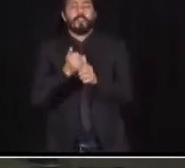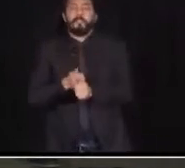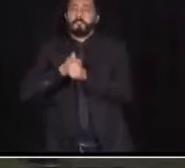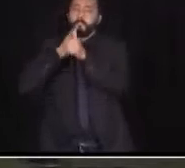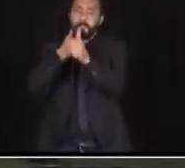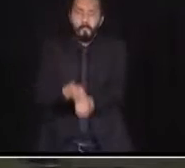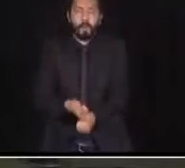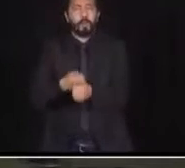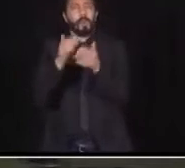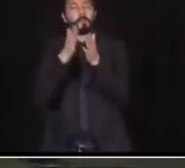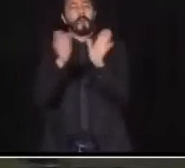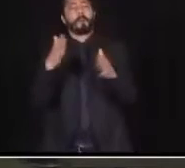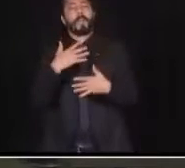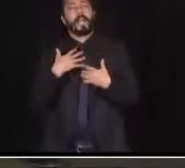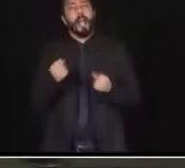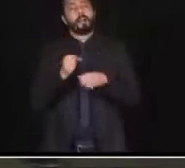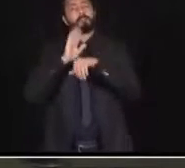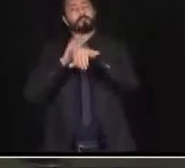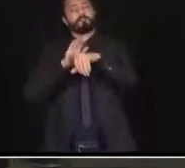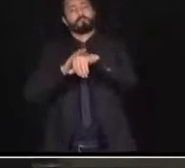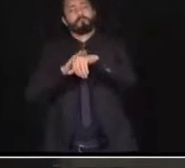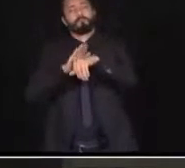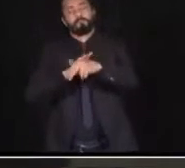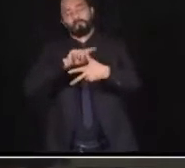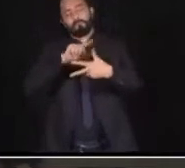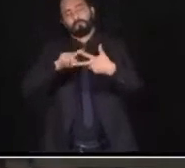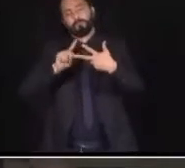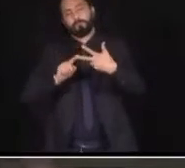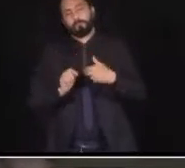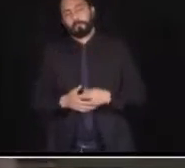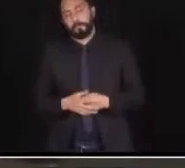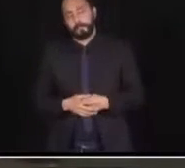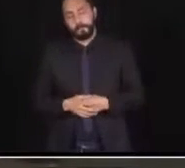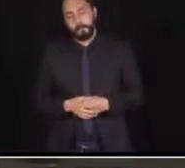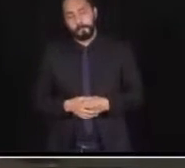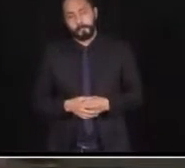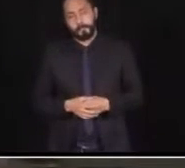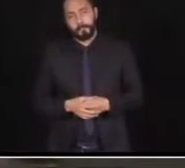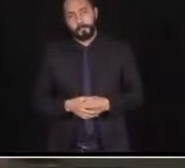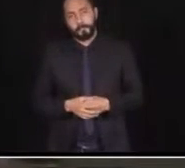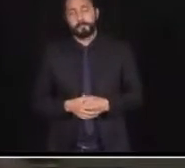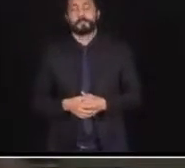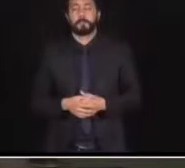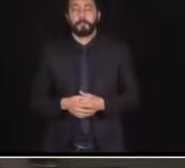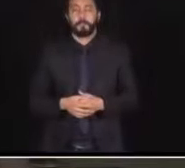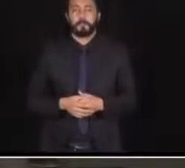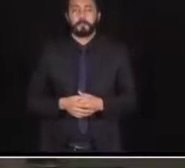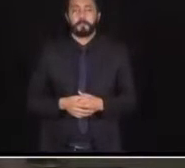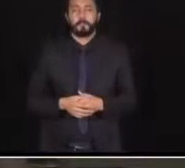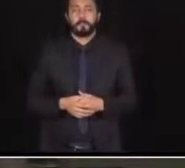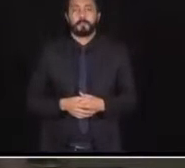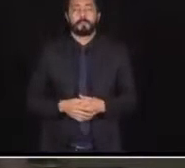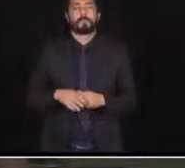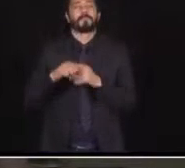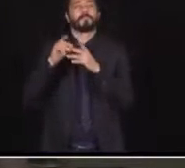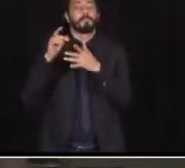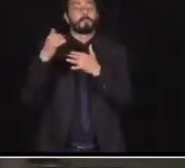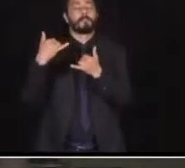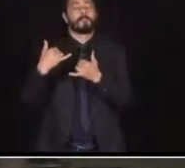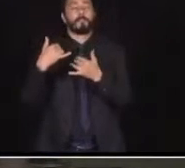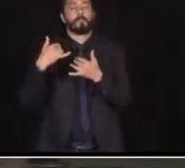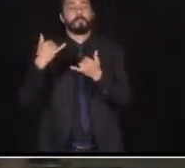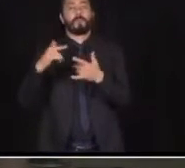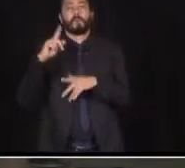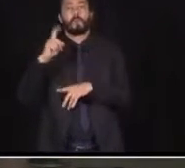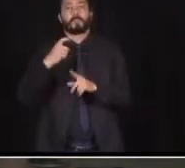health measures. Next question. The next question comes from Melissa Campoleri at Your TV Halton. Please go